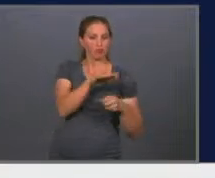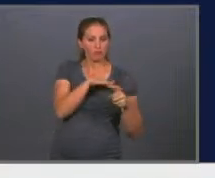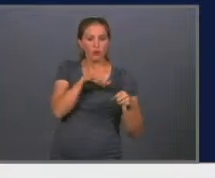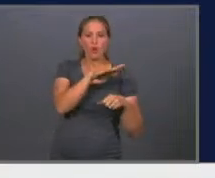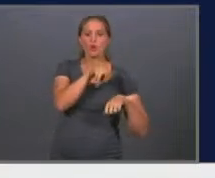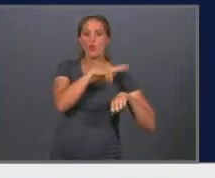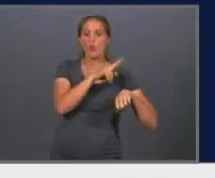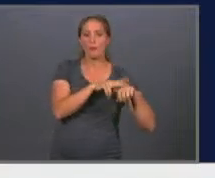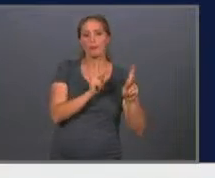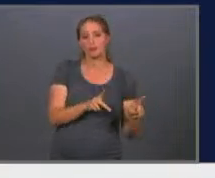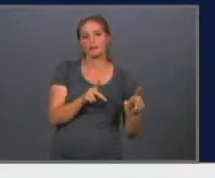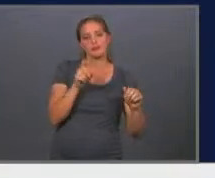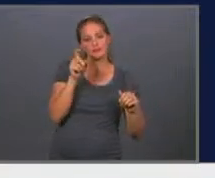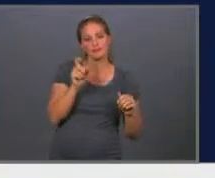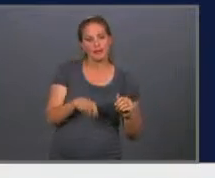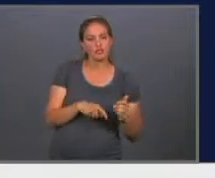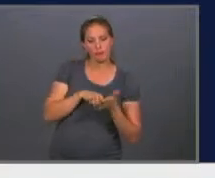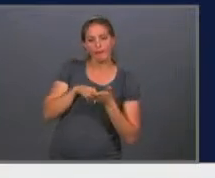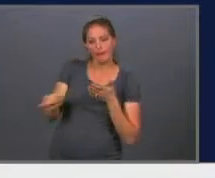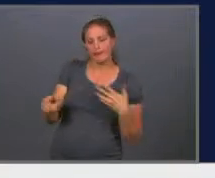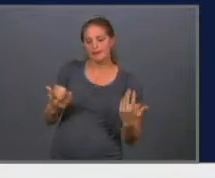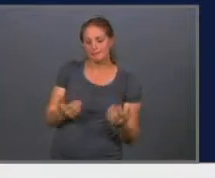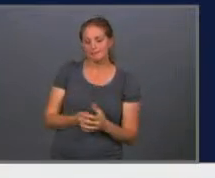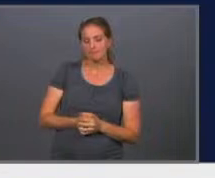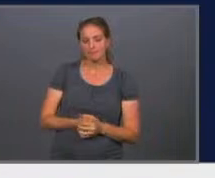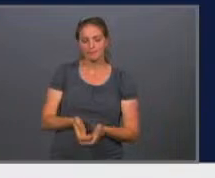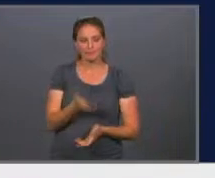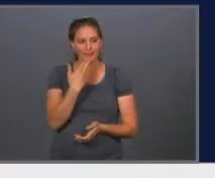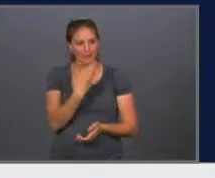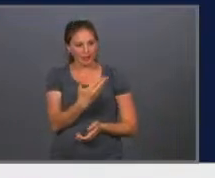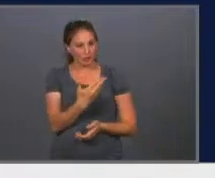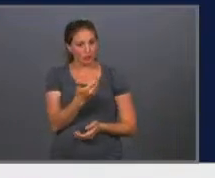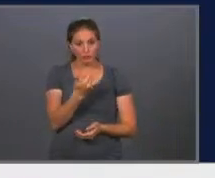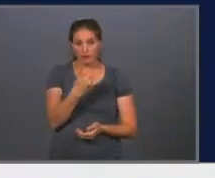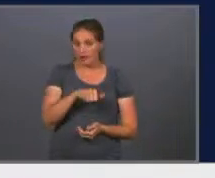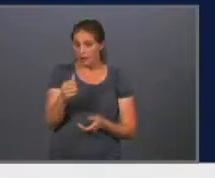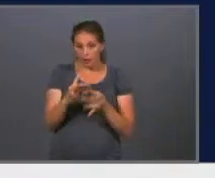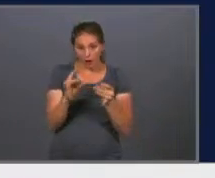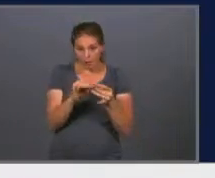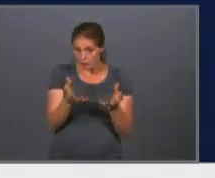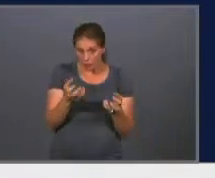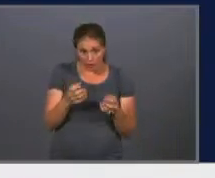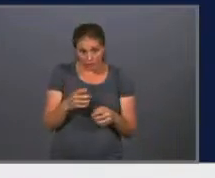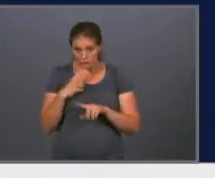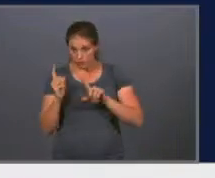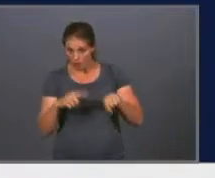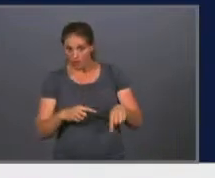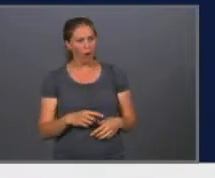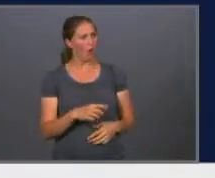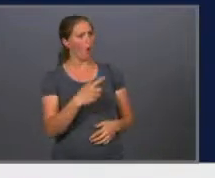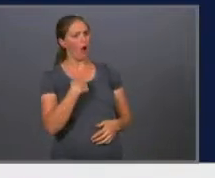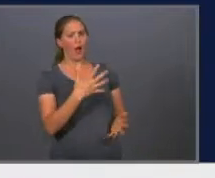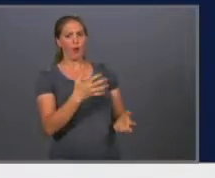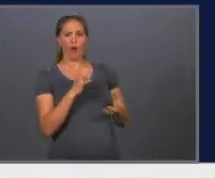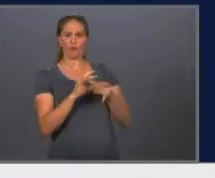pay. Thank you. Any rebuttal on that? Any more comments? I would love to talk about it continually. It's